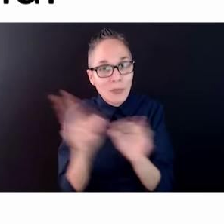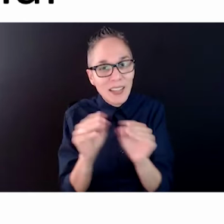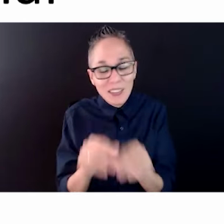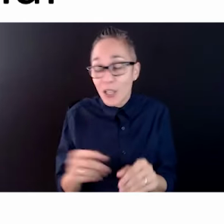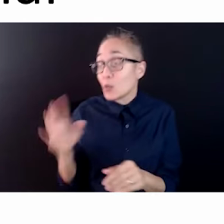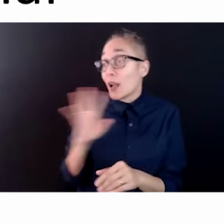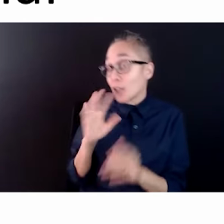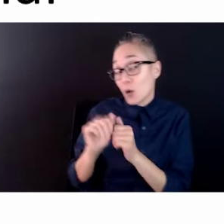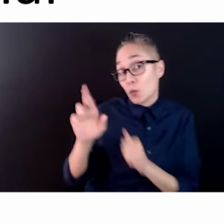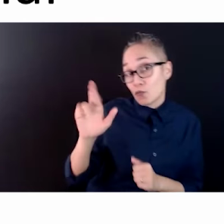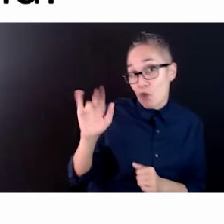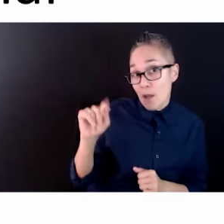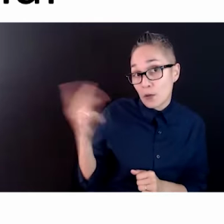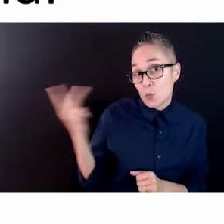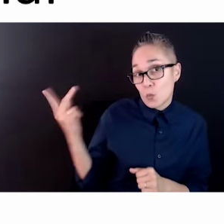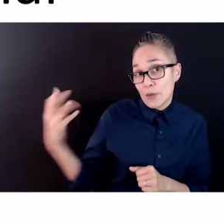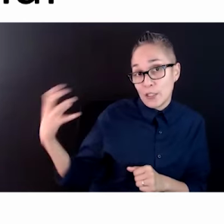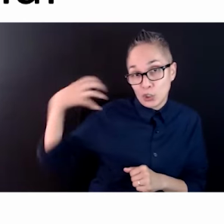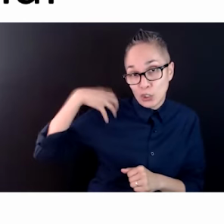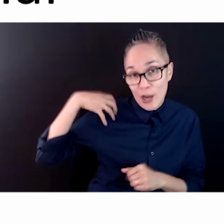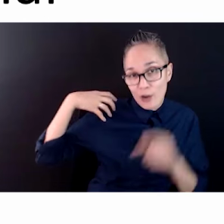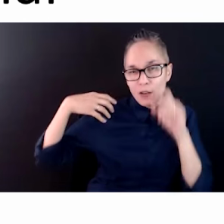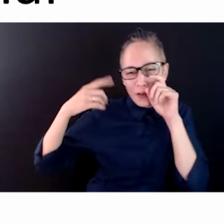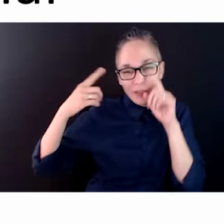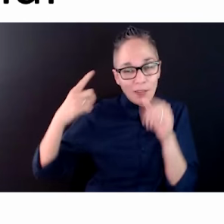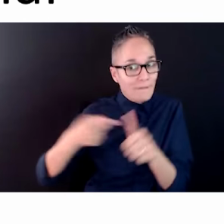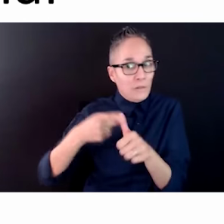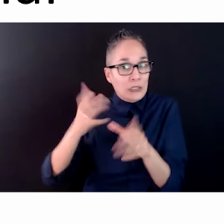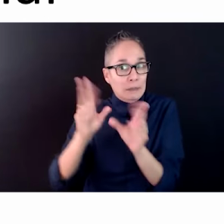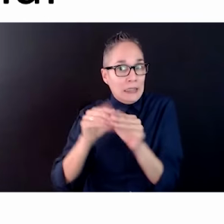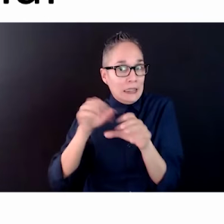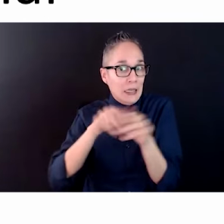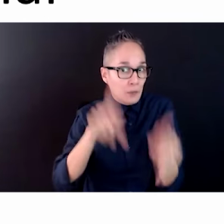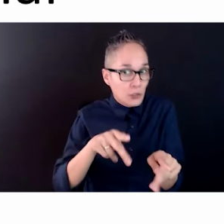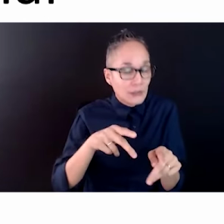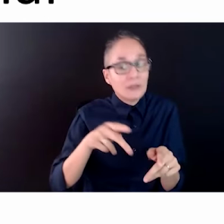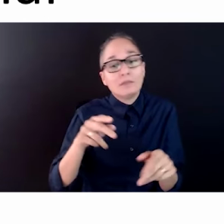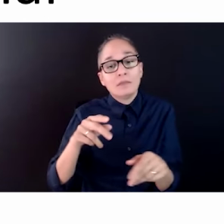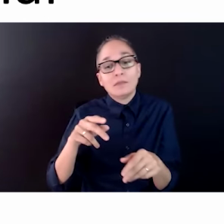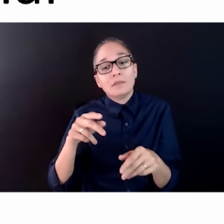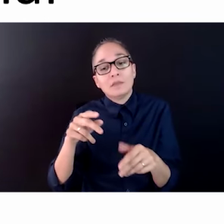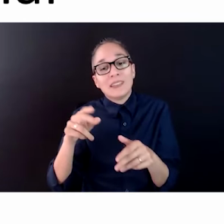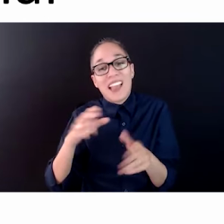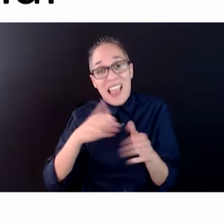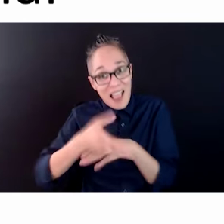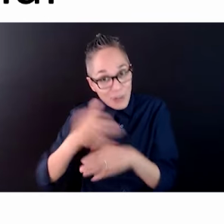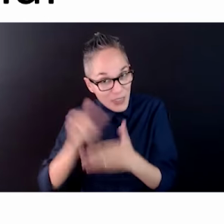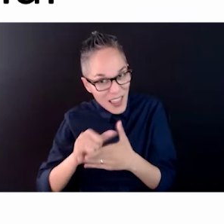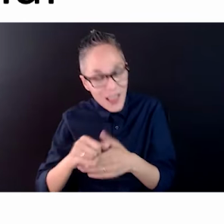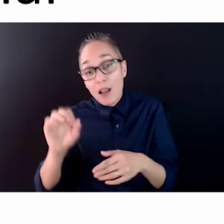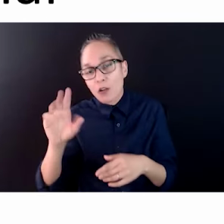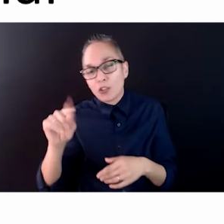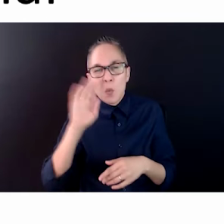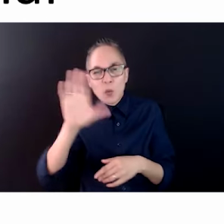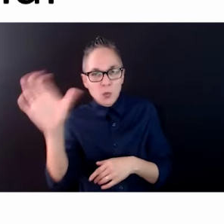and I talked, we're the chairs. This first meeting, because it's after the next one, we're going to do it in the conference room on school. The next one after that in October, we'll